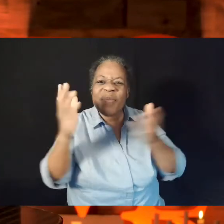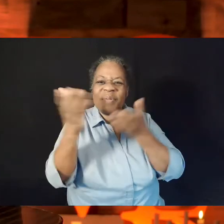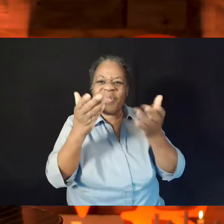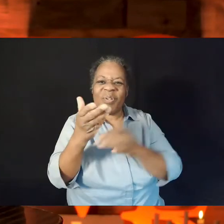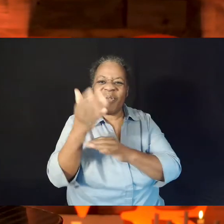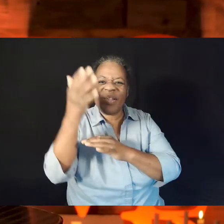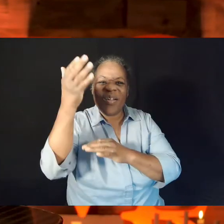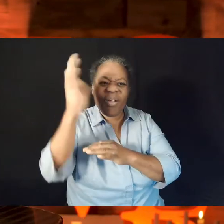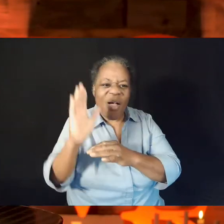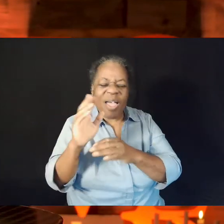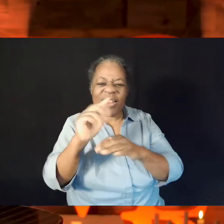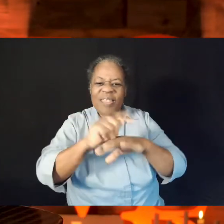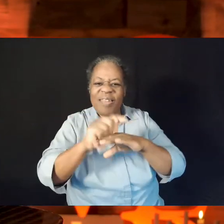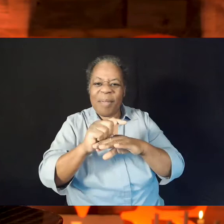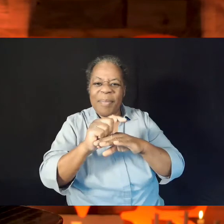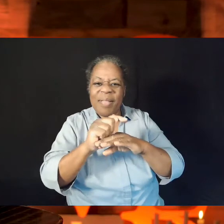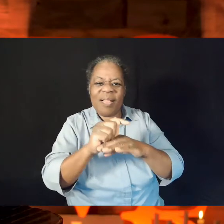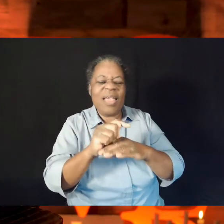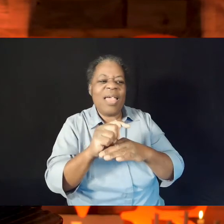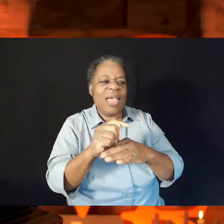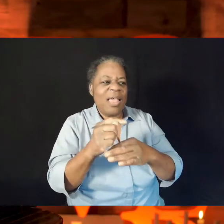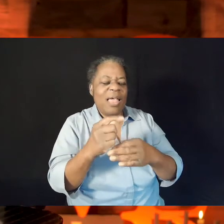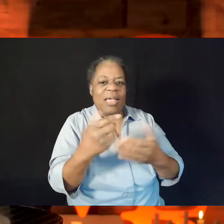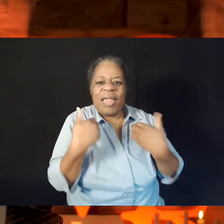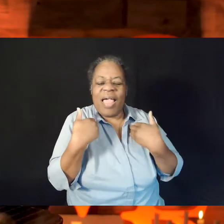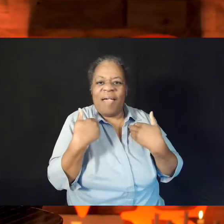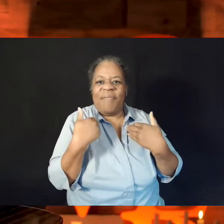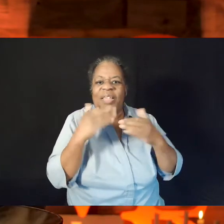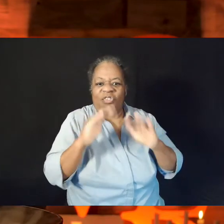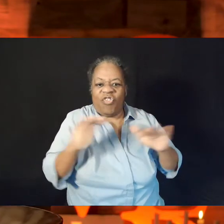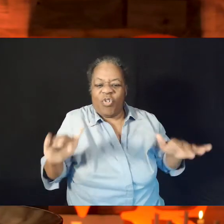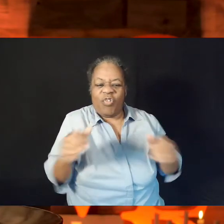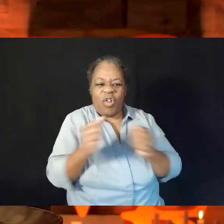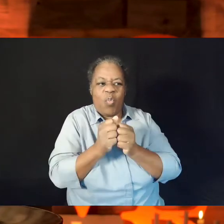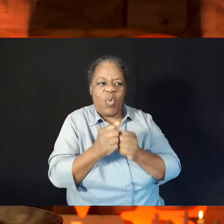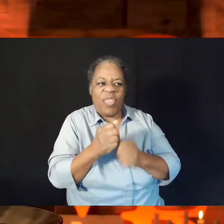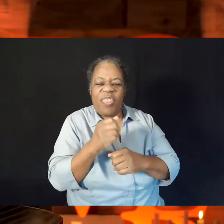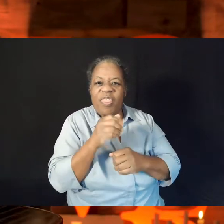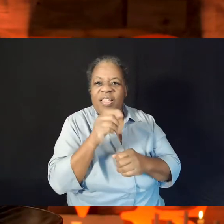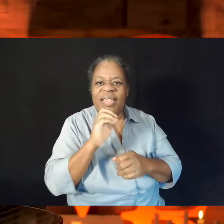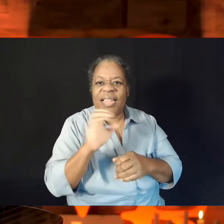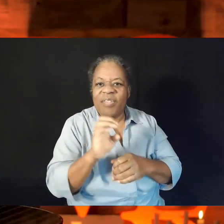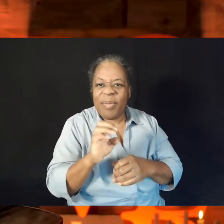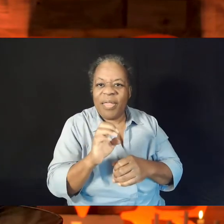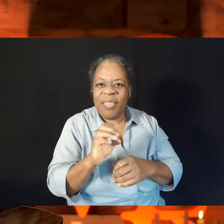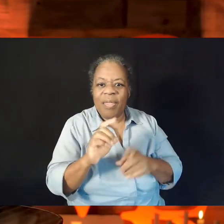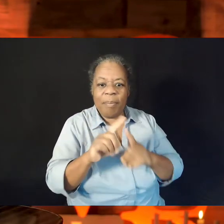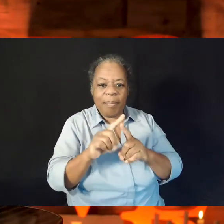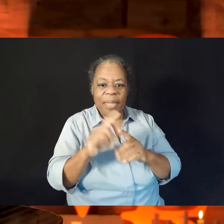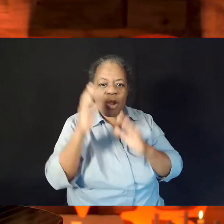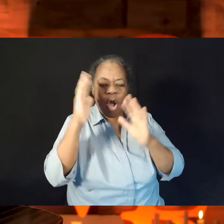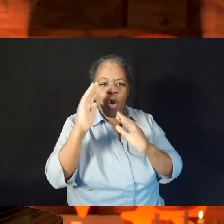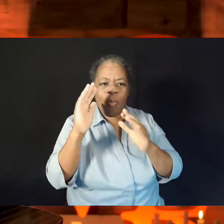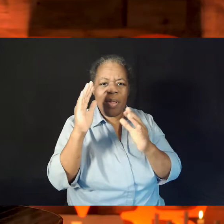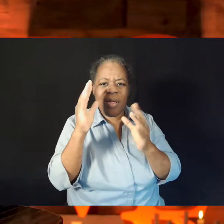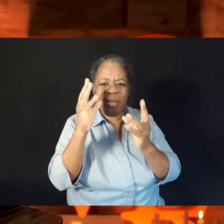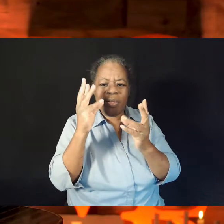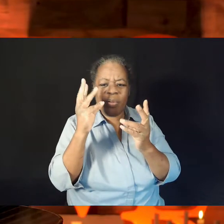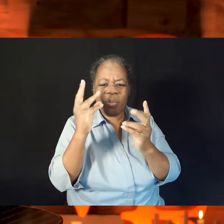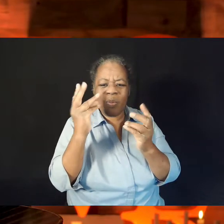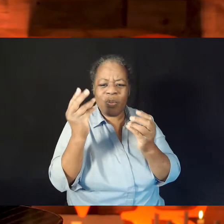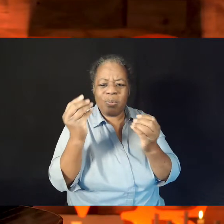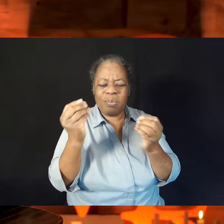family with her. But the hopes had faded for a family. His wife's countenance almost